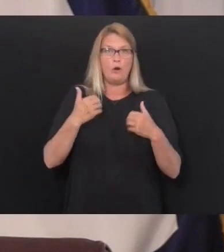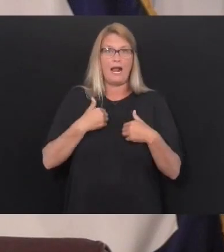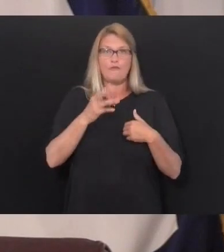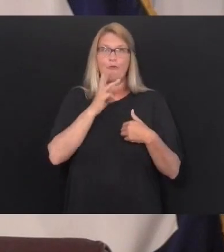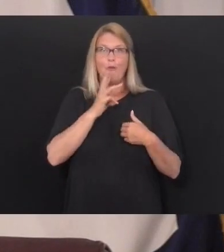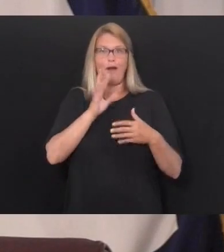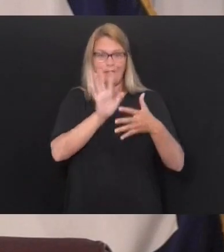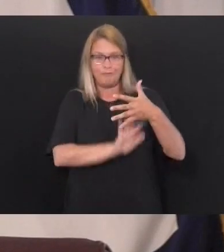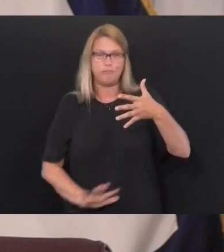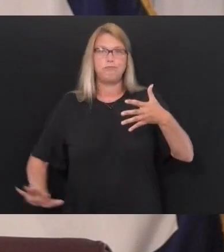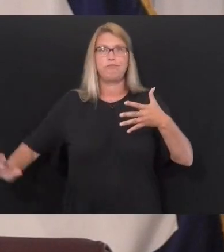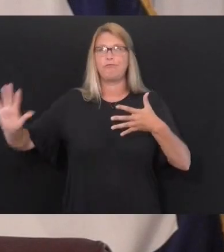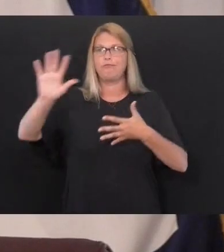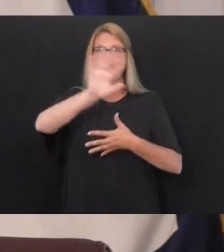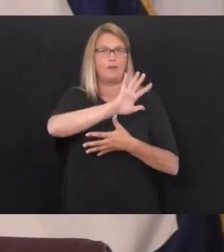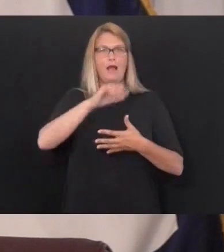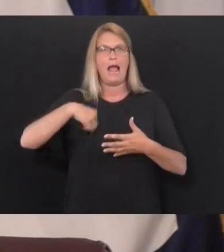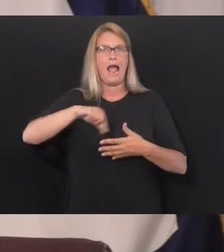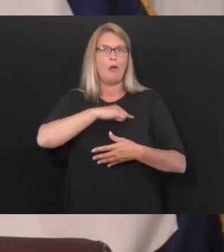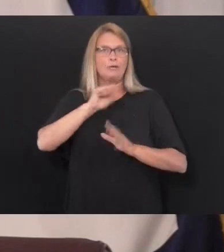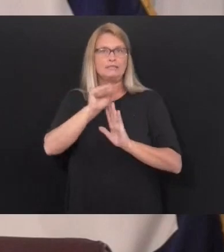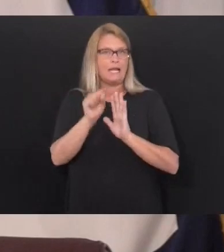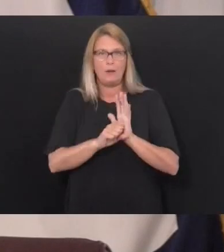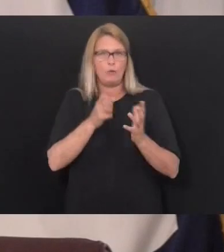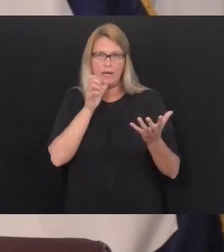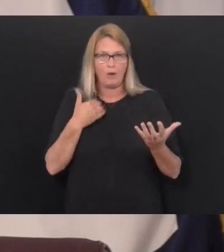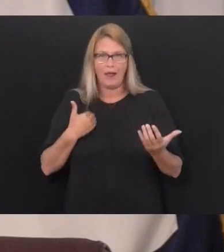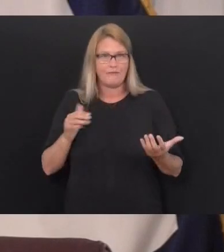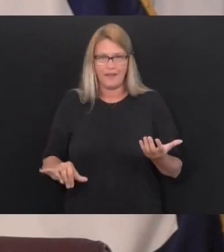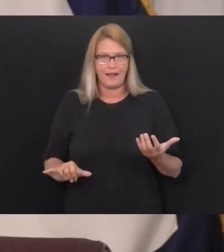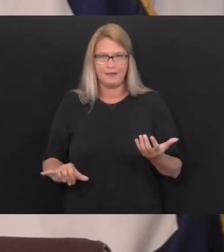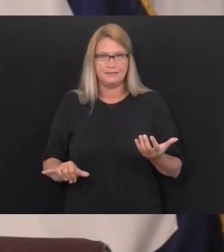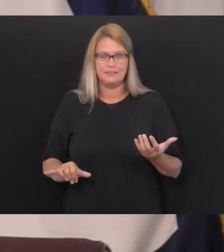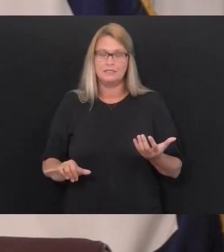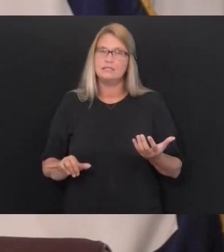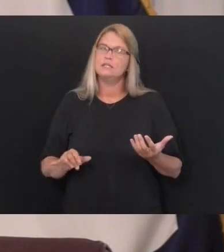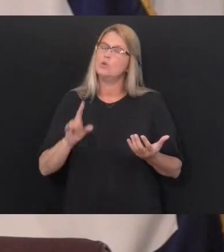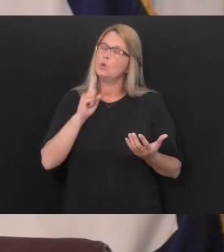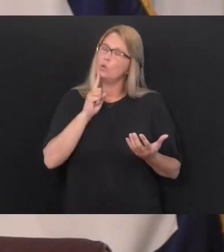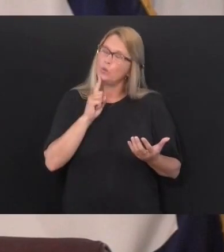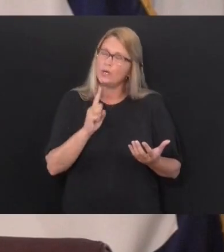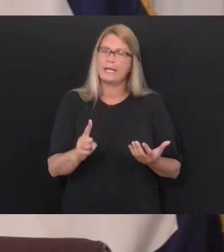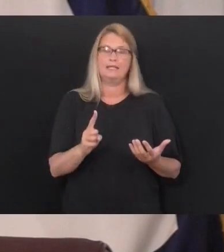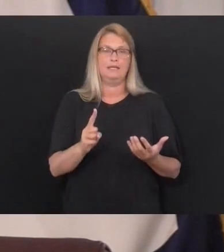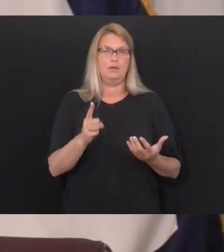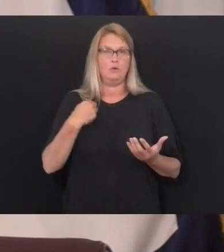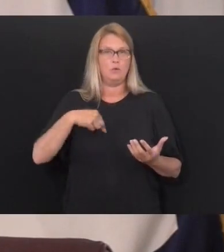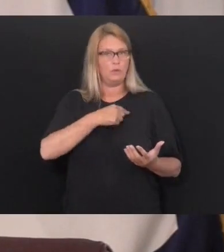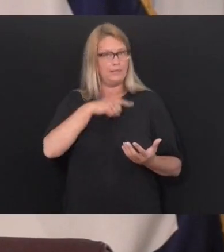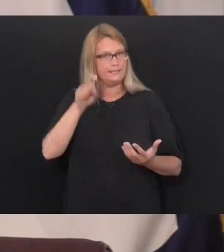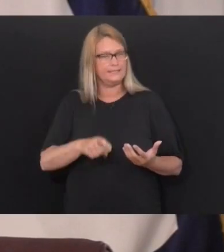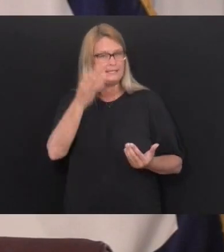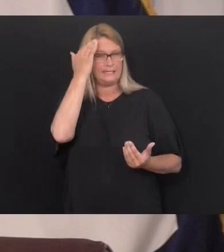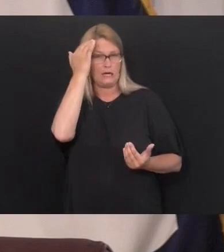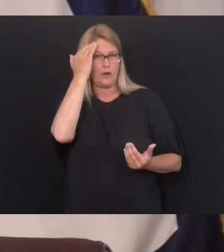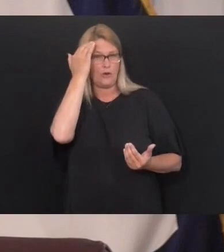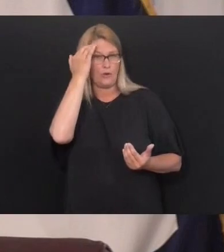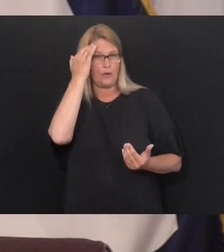practices again. So it'll give the kids a time to relax and then to get back in condition and allow everybody to